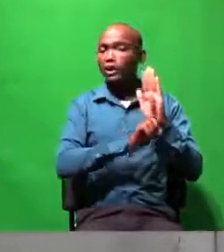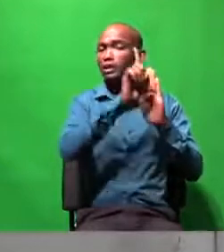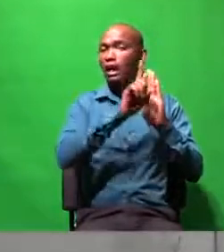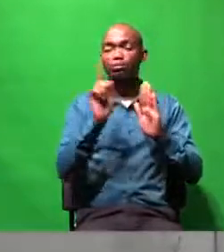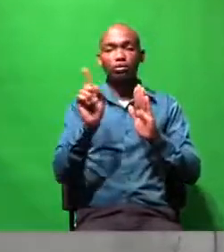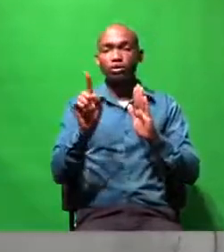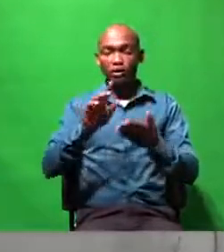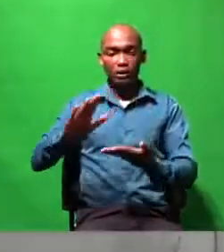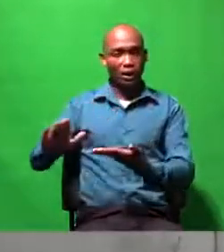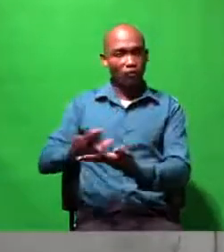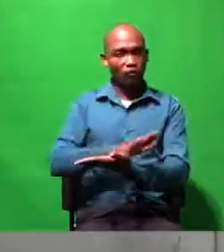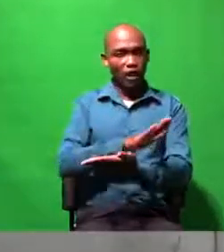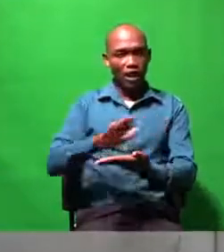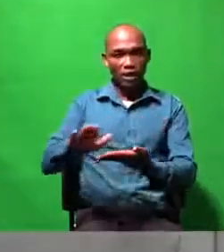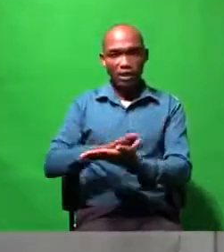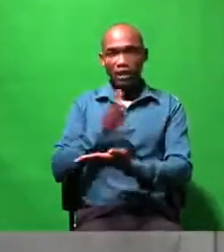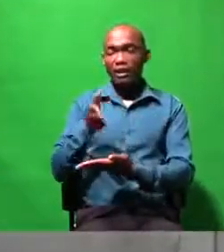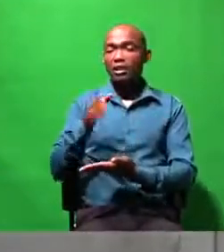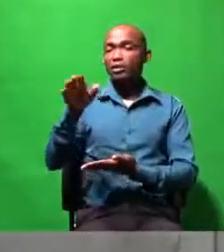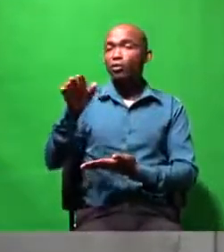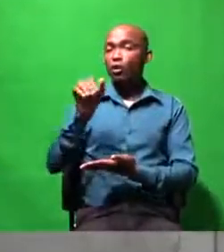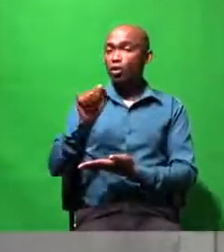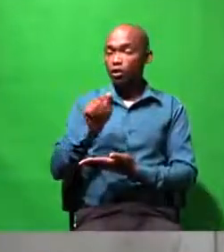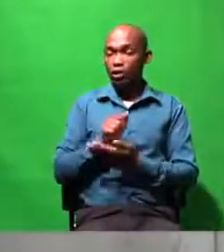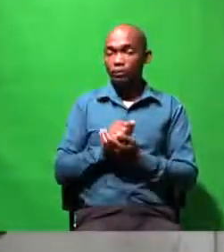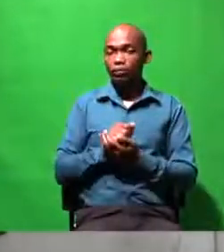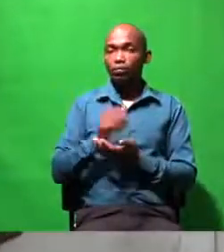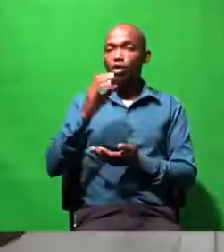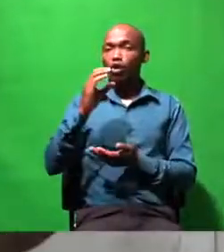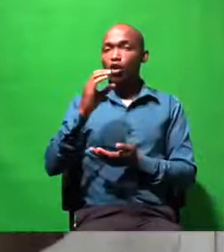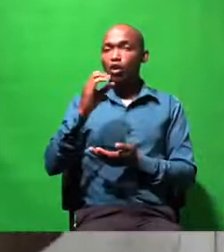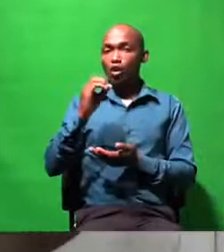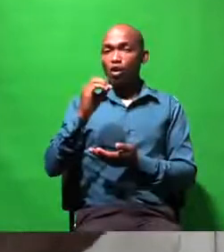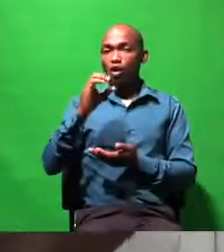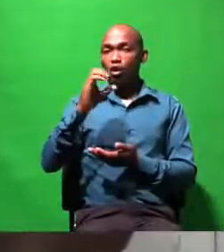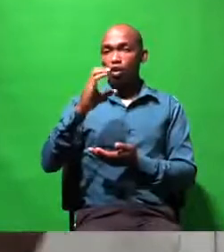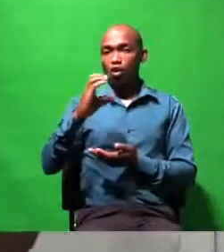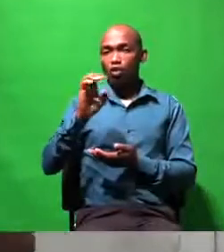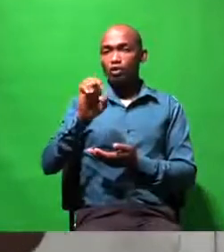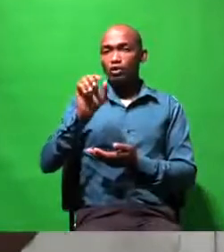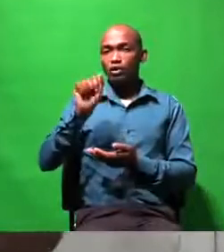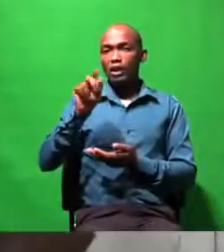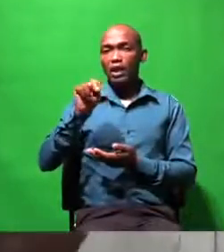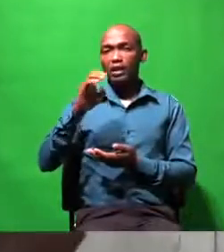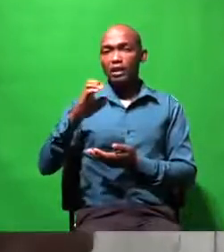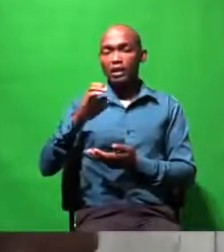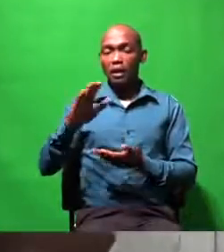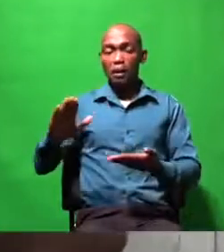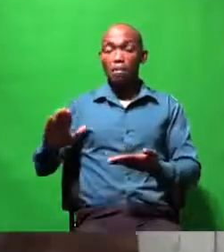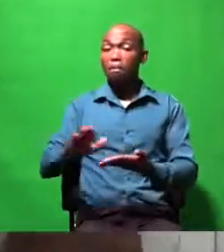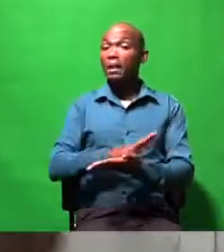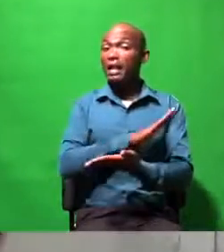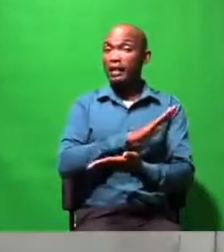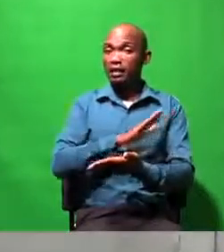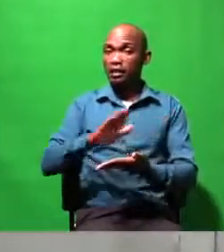be, is a flat. So this we call is oceanic plain.